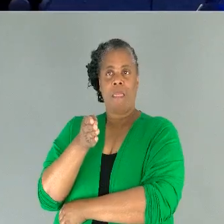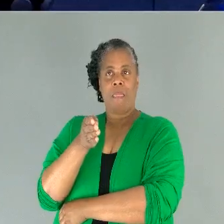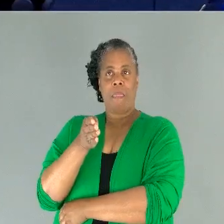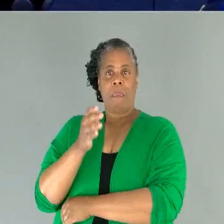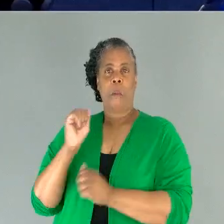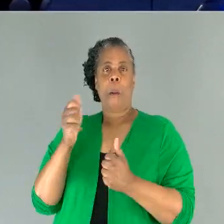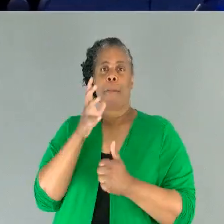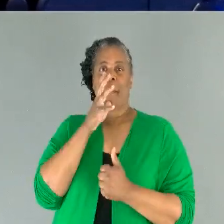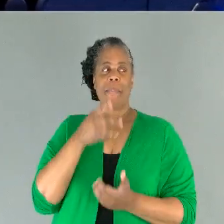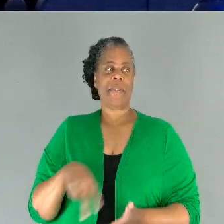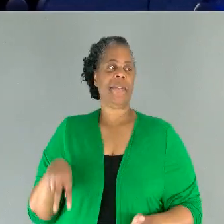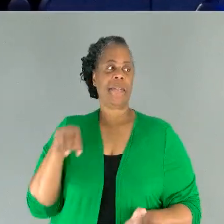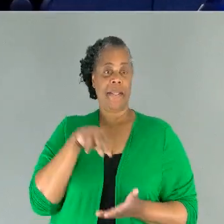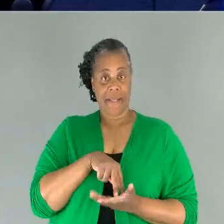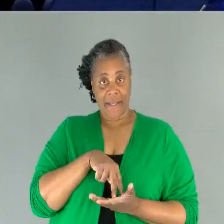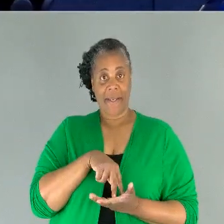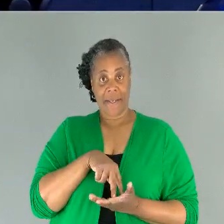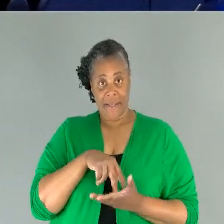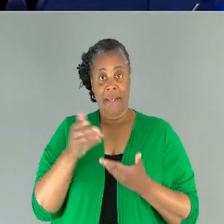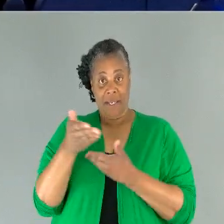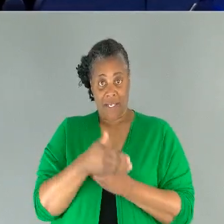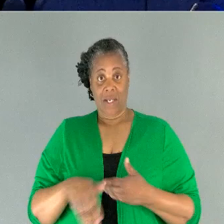Every mother stand in this sacred room.